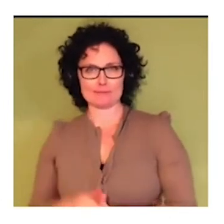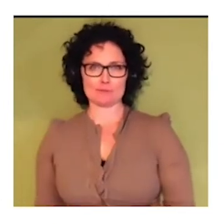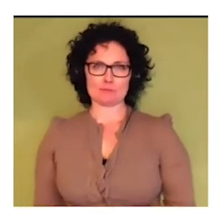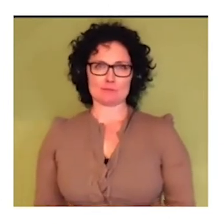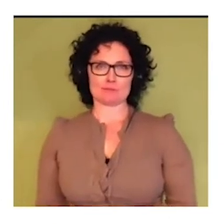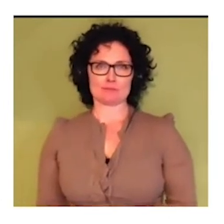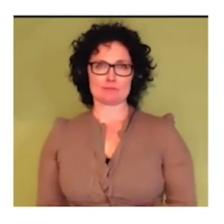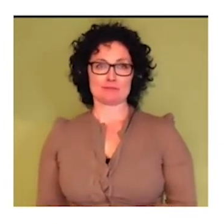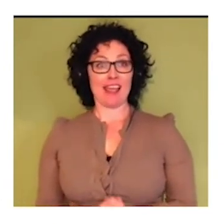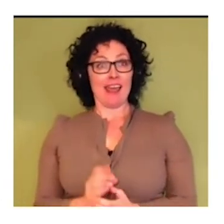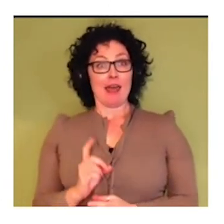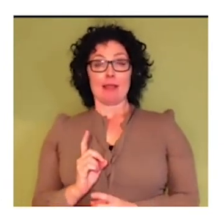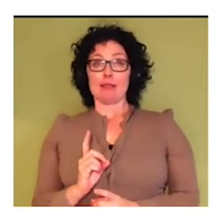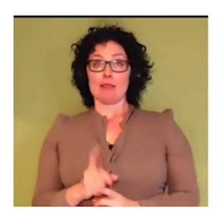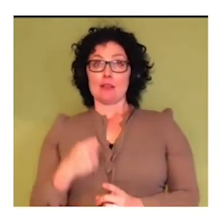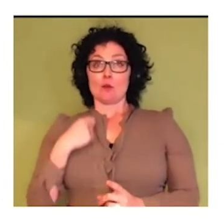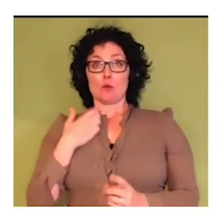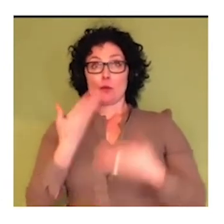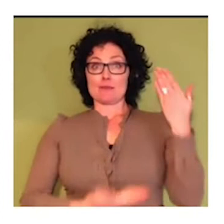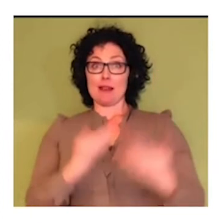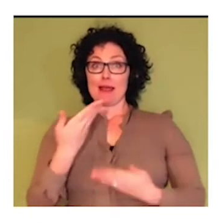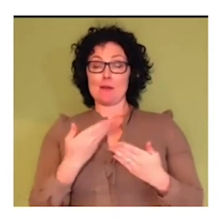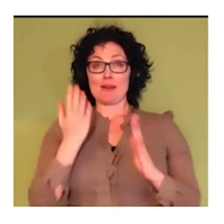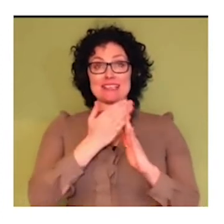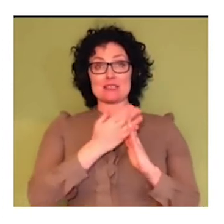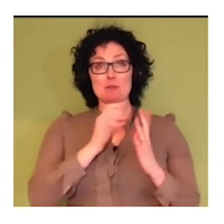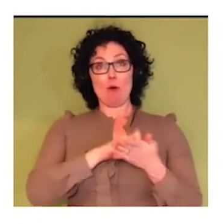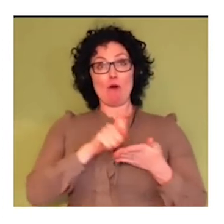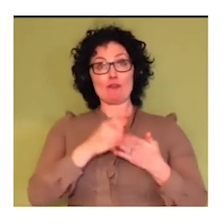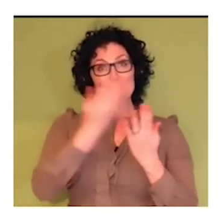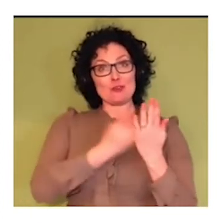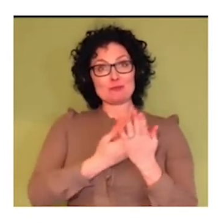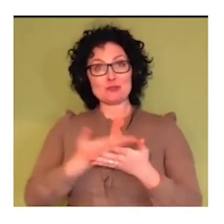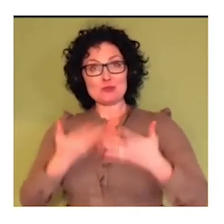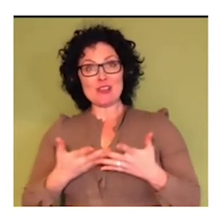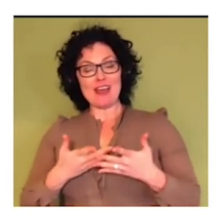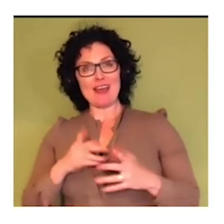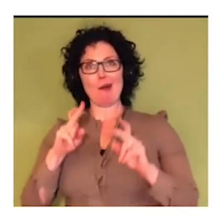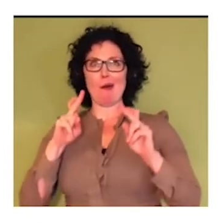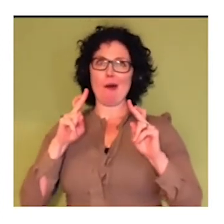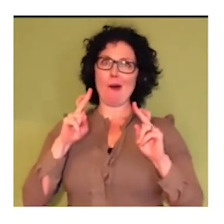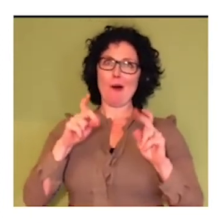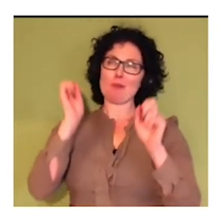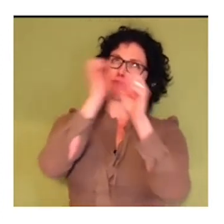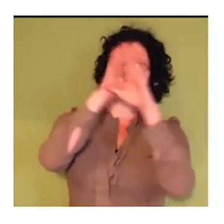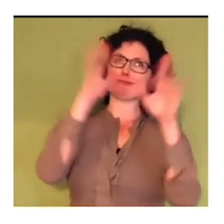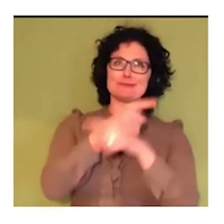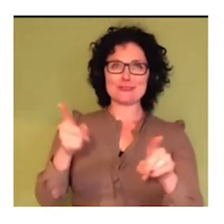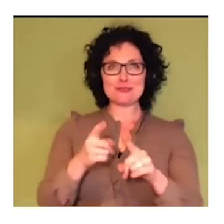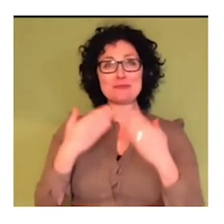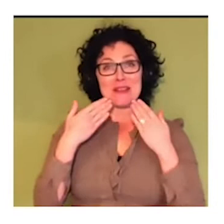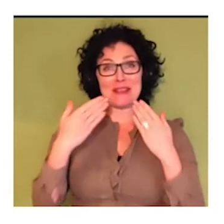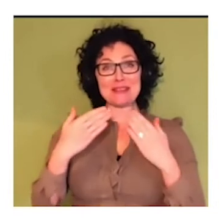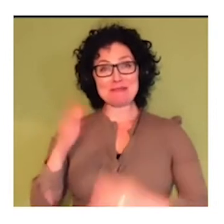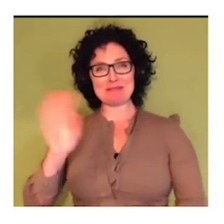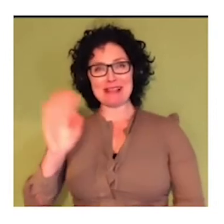And that's what I wanted to say for accessible Office documents today. I hope that's been informative, and thank you very much. Goodbye.